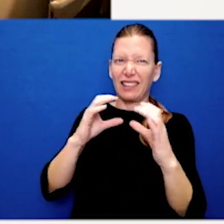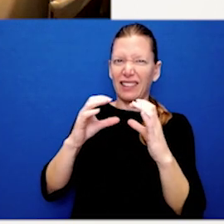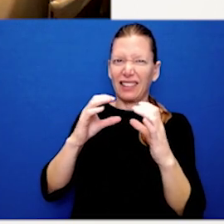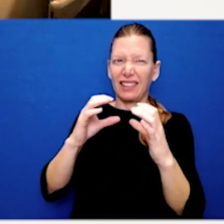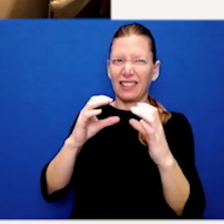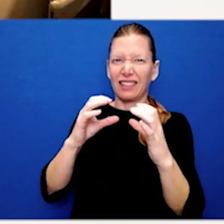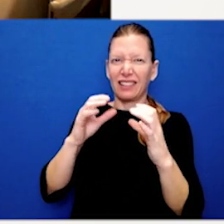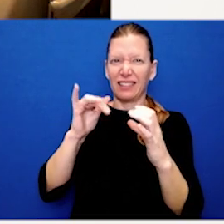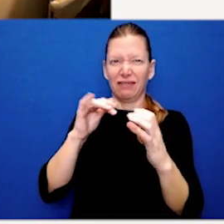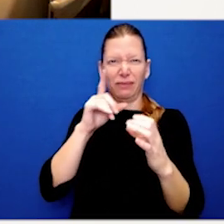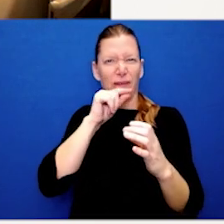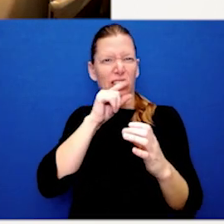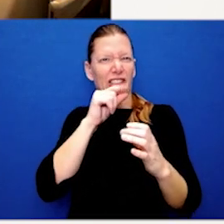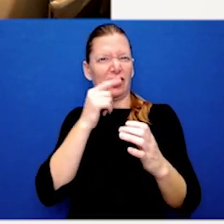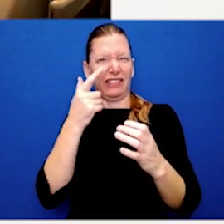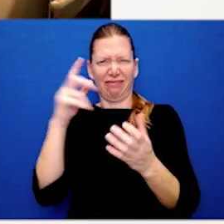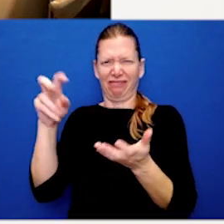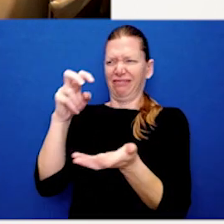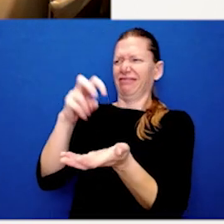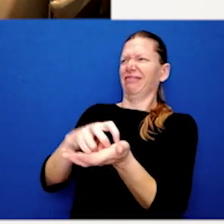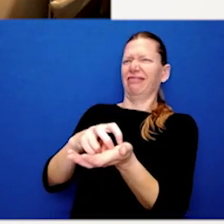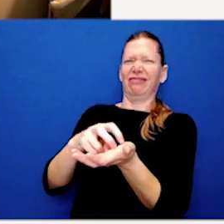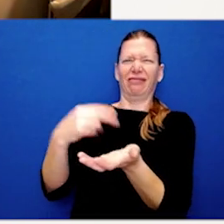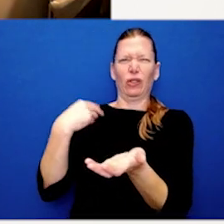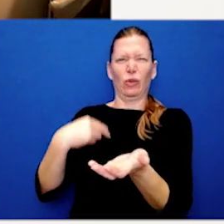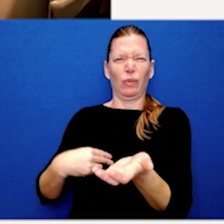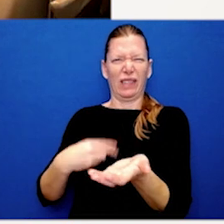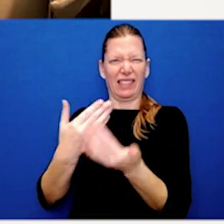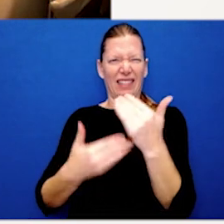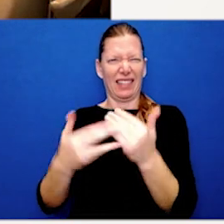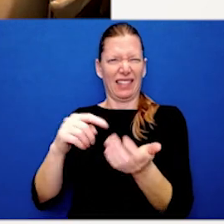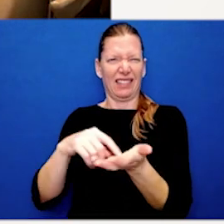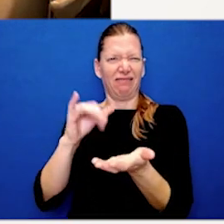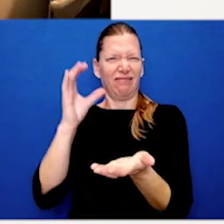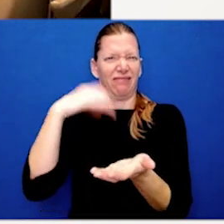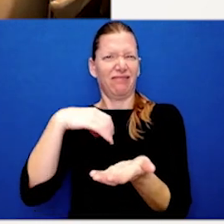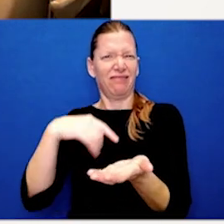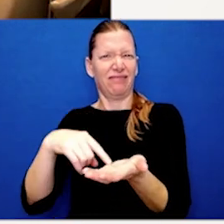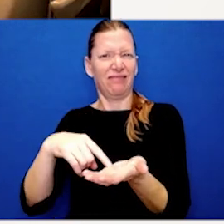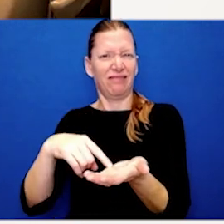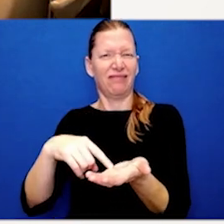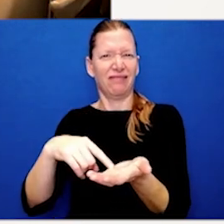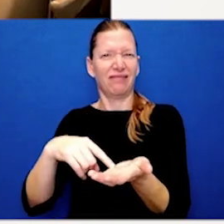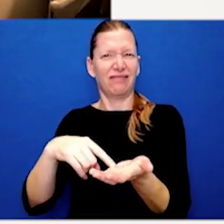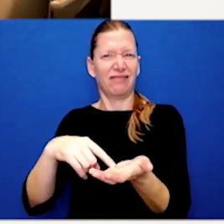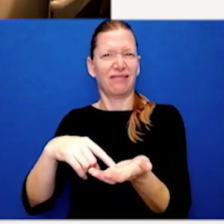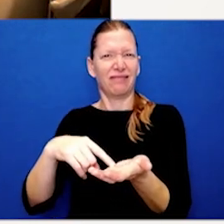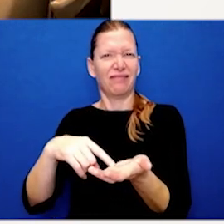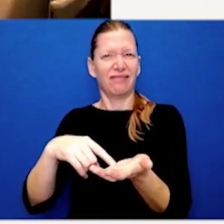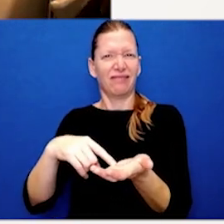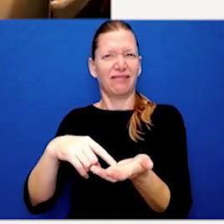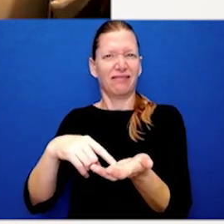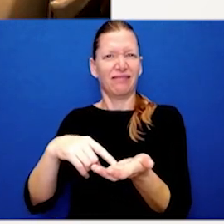in that way of a bird with an uncertain, landing spot on a human being's